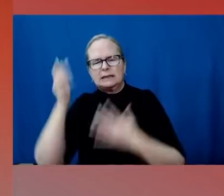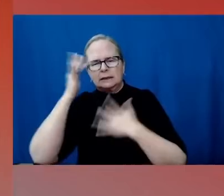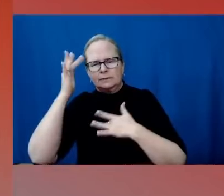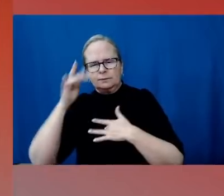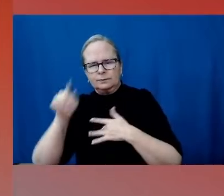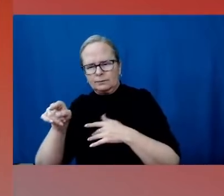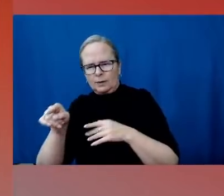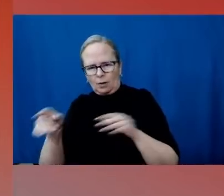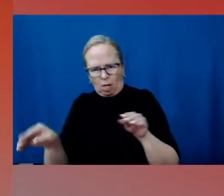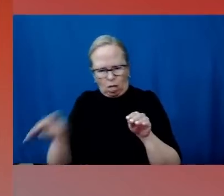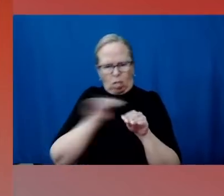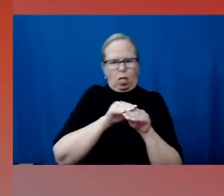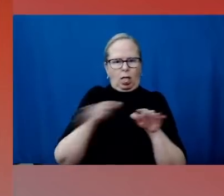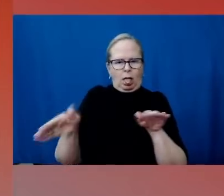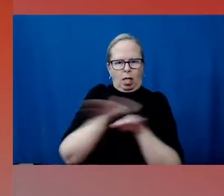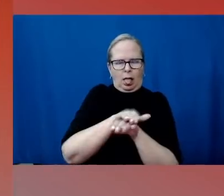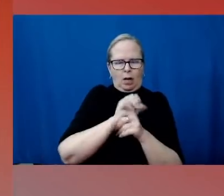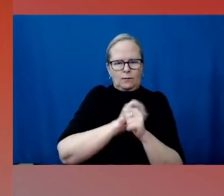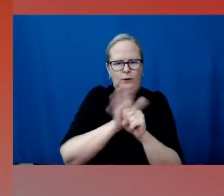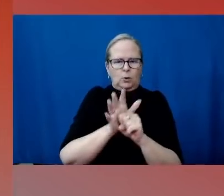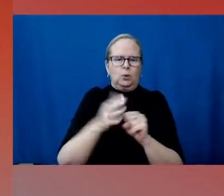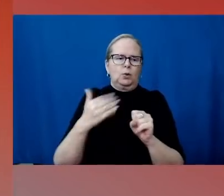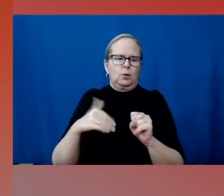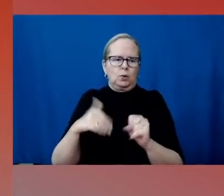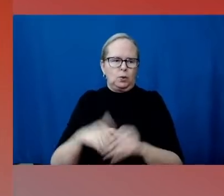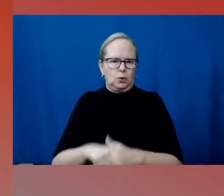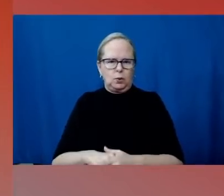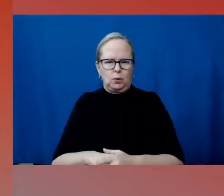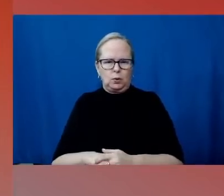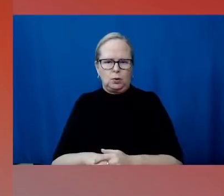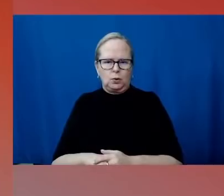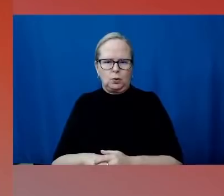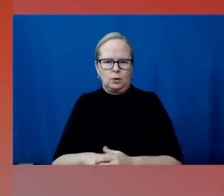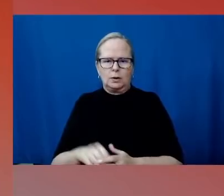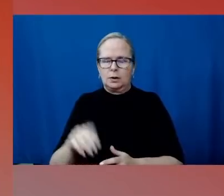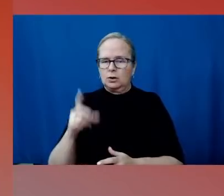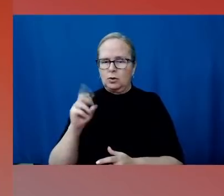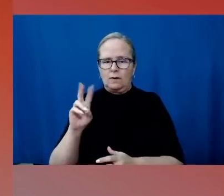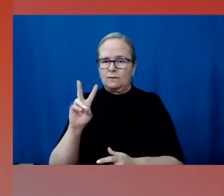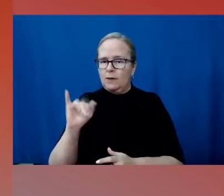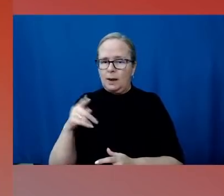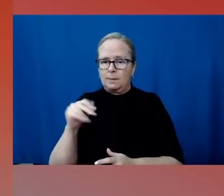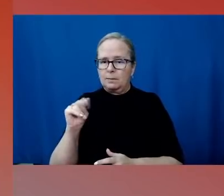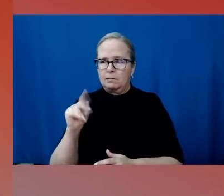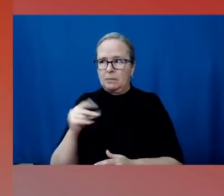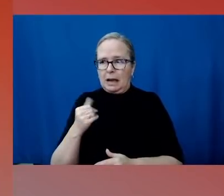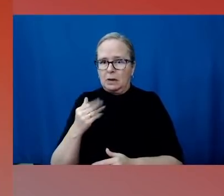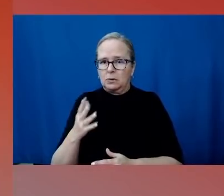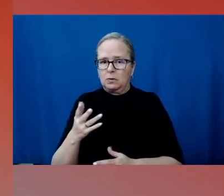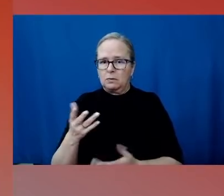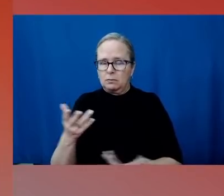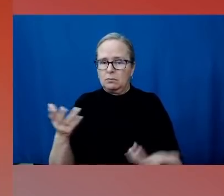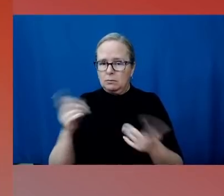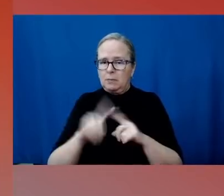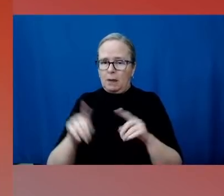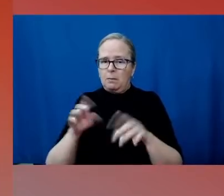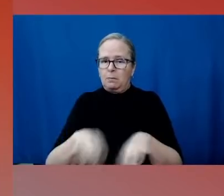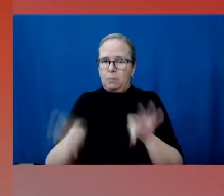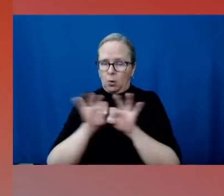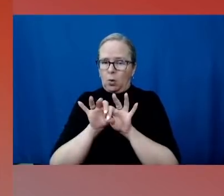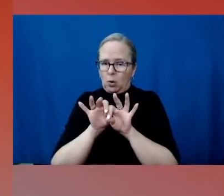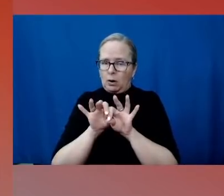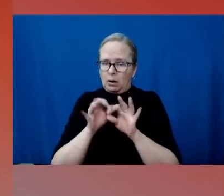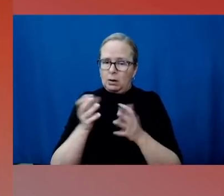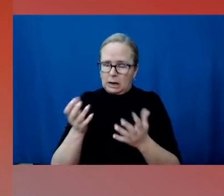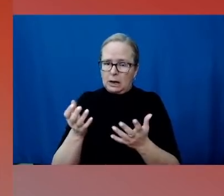but it's still limited release. Yeah, I don't actually know. So I think it's important to be able to say, I don't know